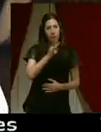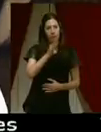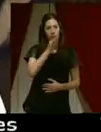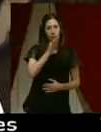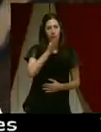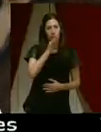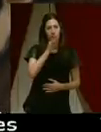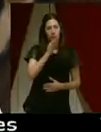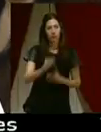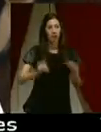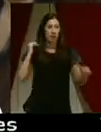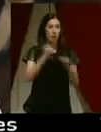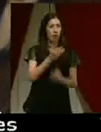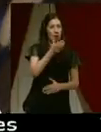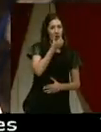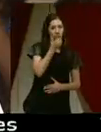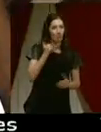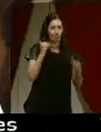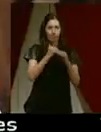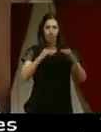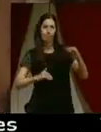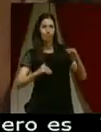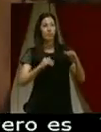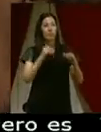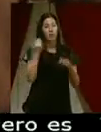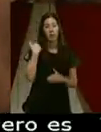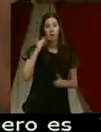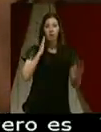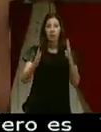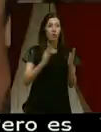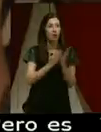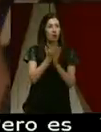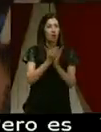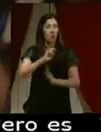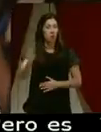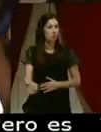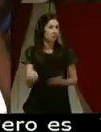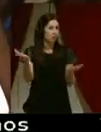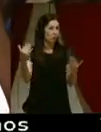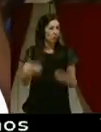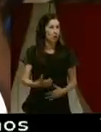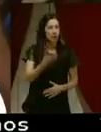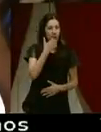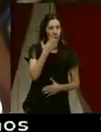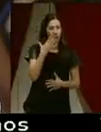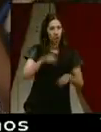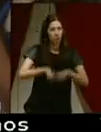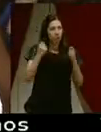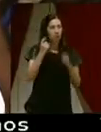but currently perhaps it's not tantamount to what iPhone can open.